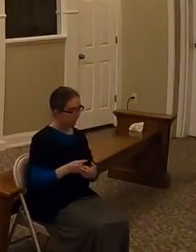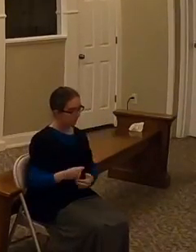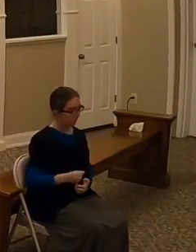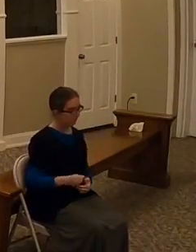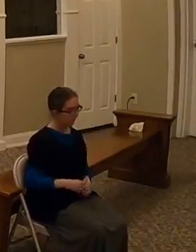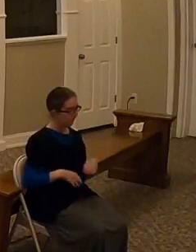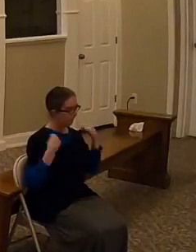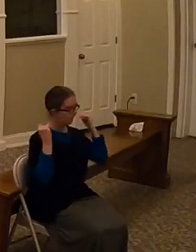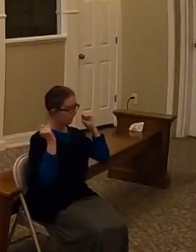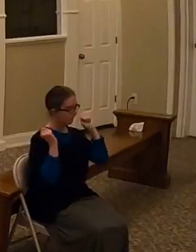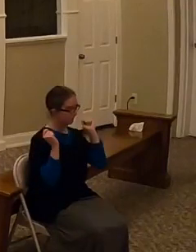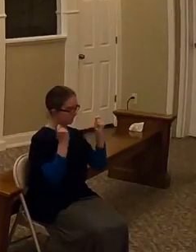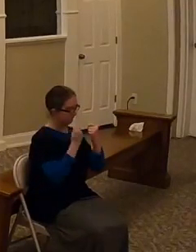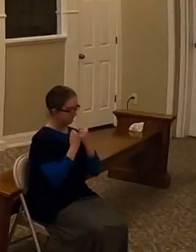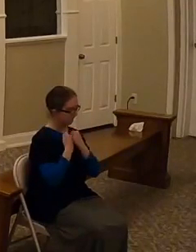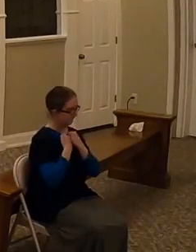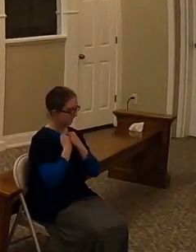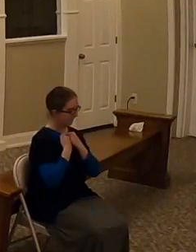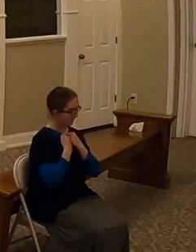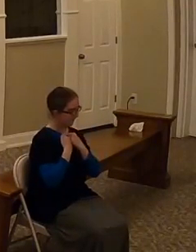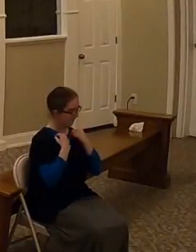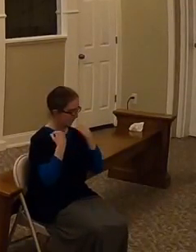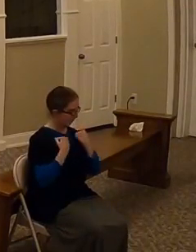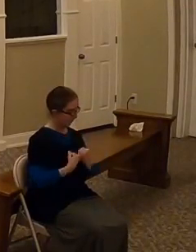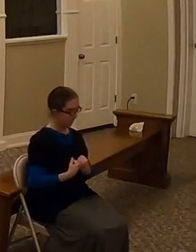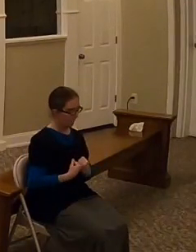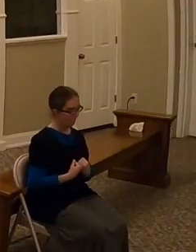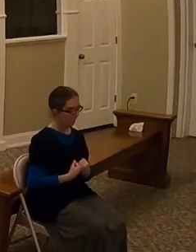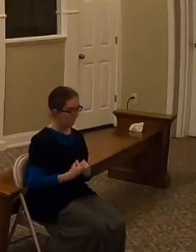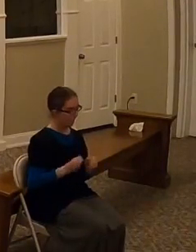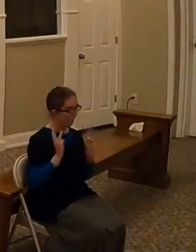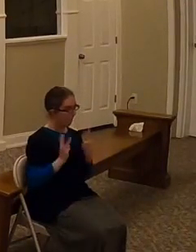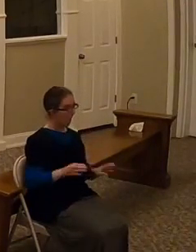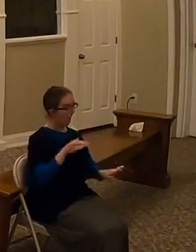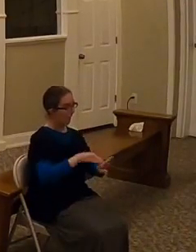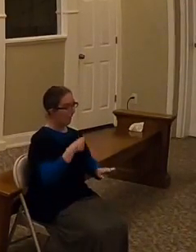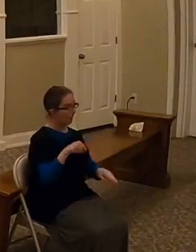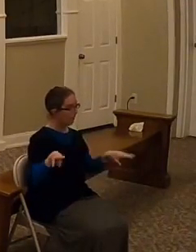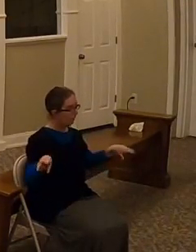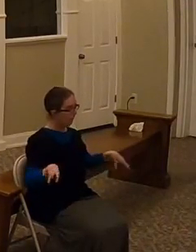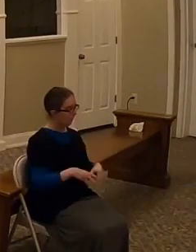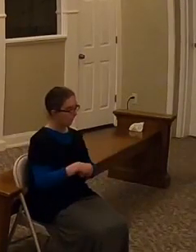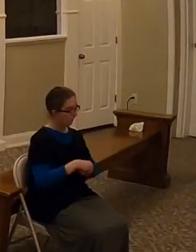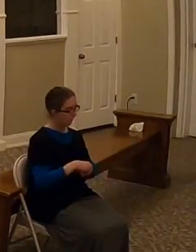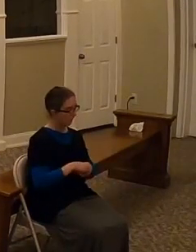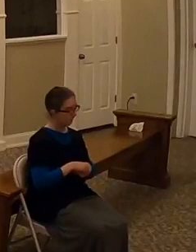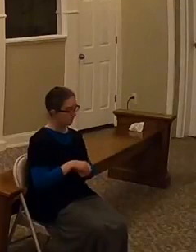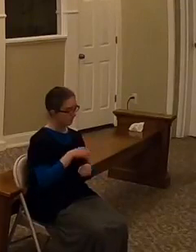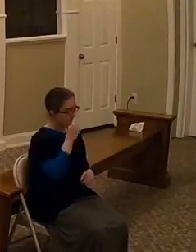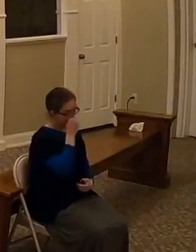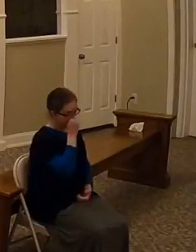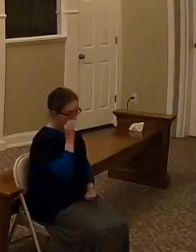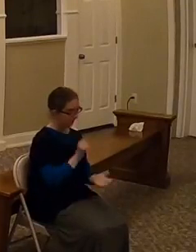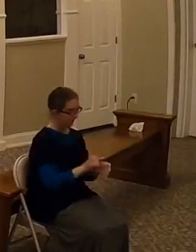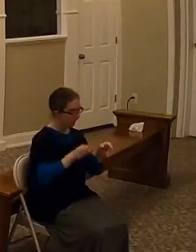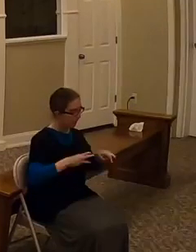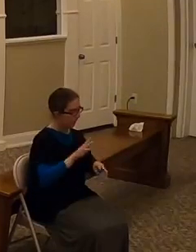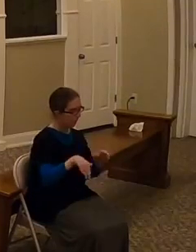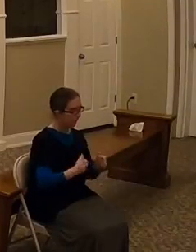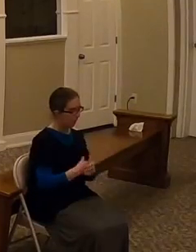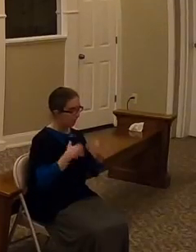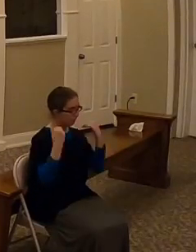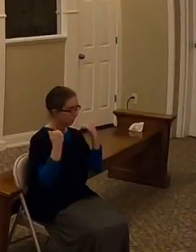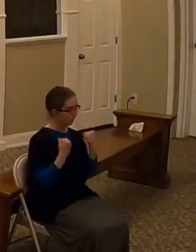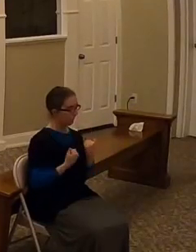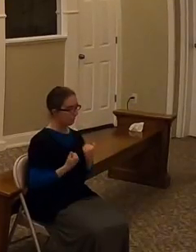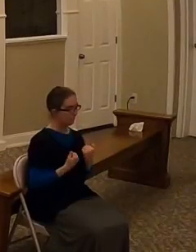cloak that just went around them over their clothes while they were at the wedding. That way everybody was